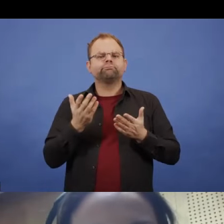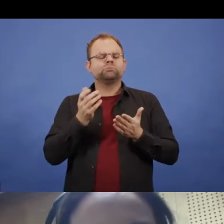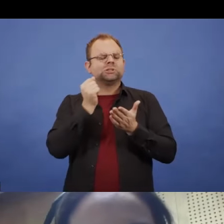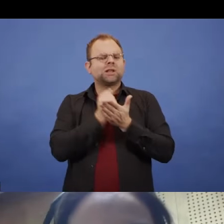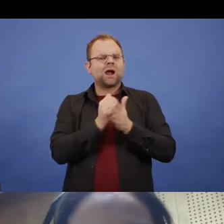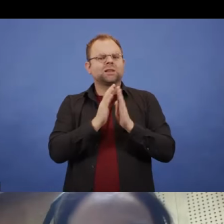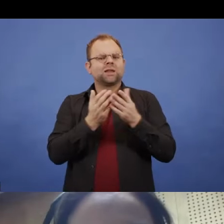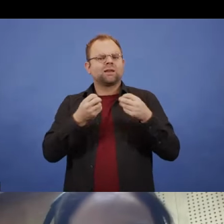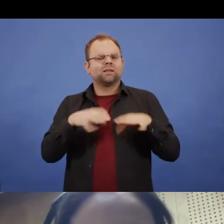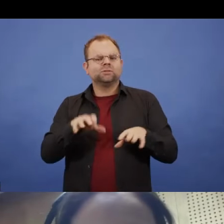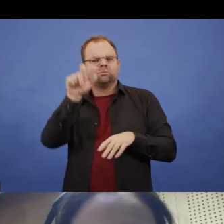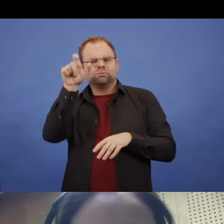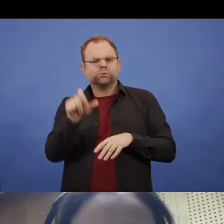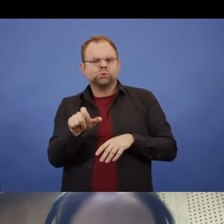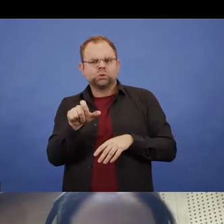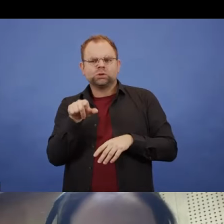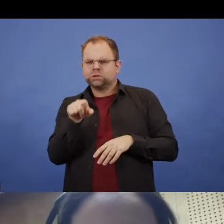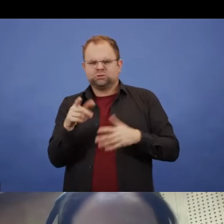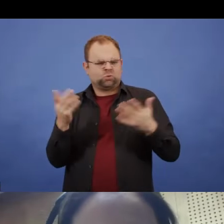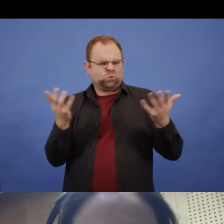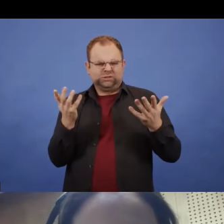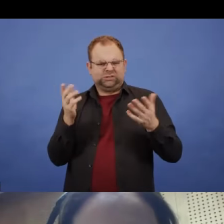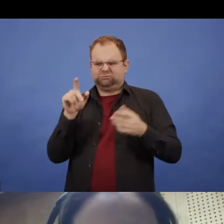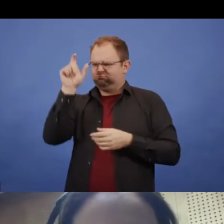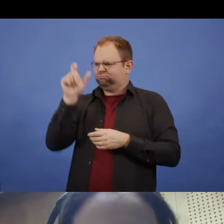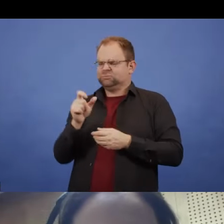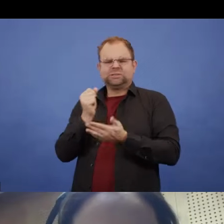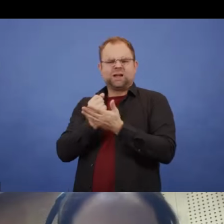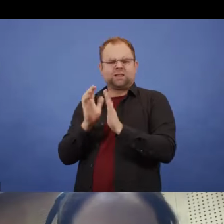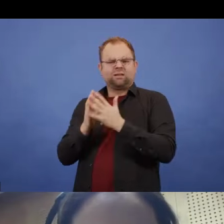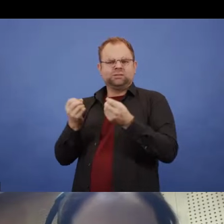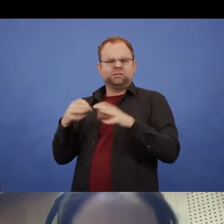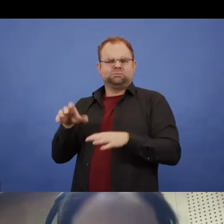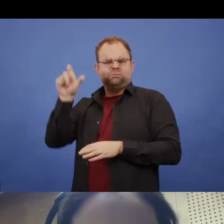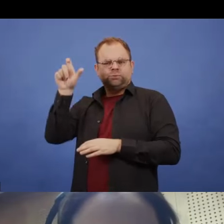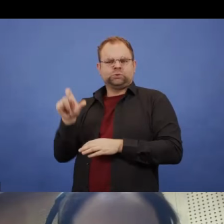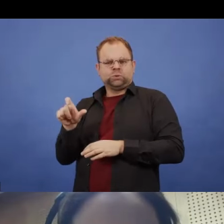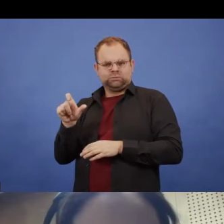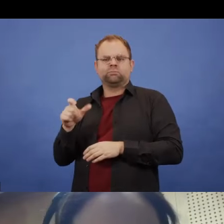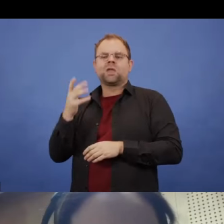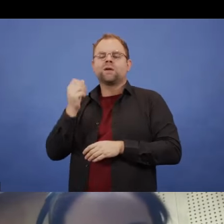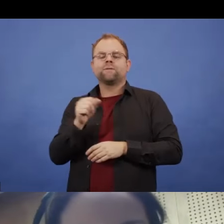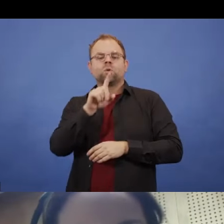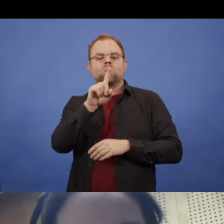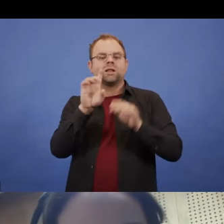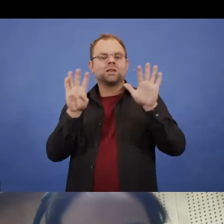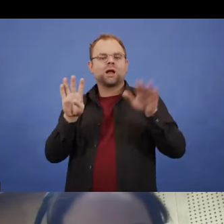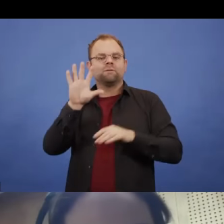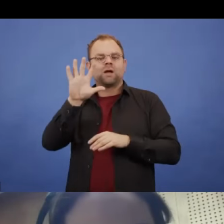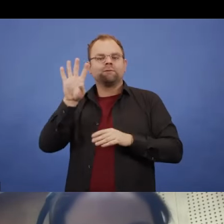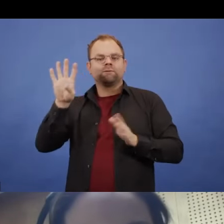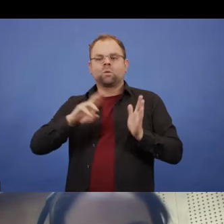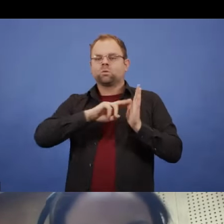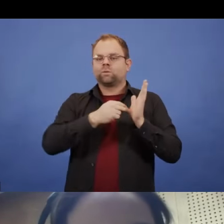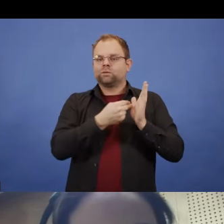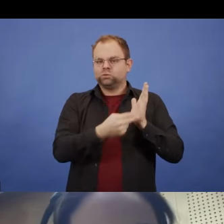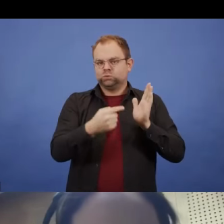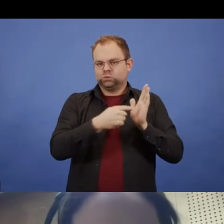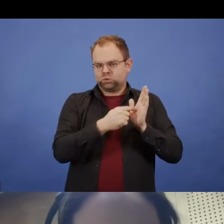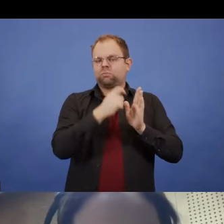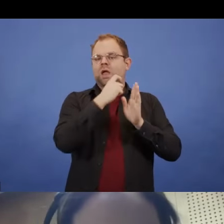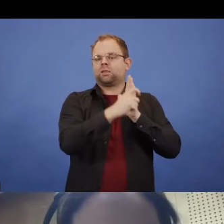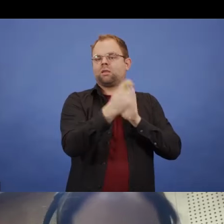persons, which provides that a person who is not considered as a national by any state under